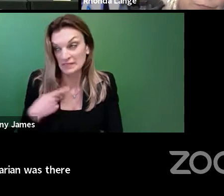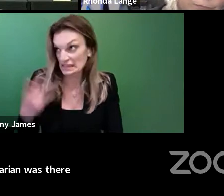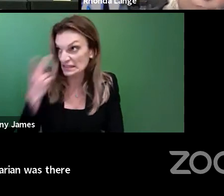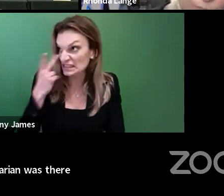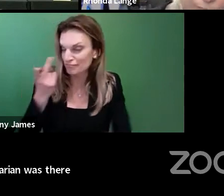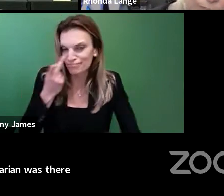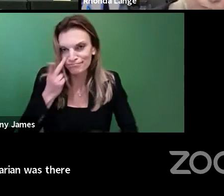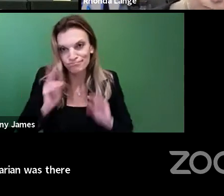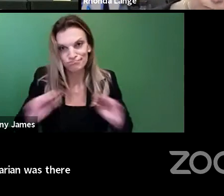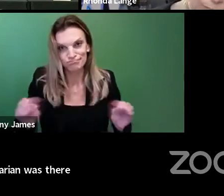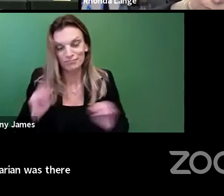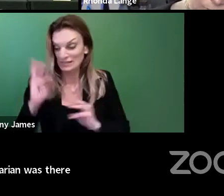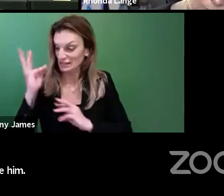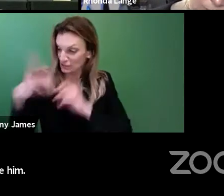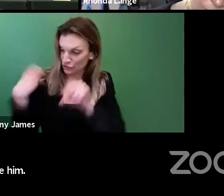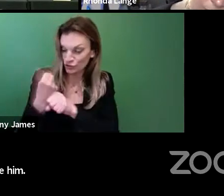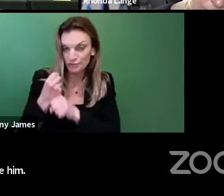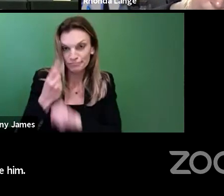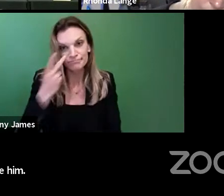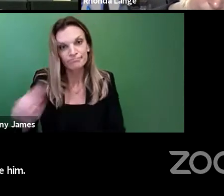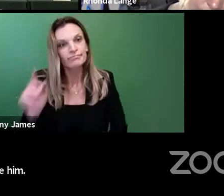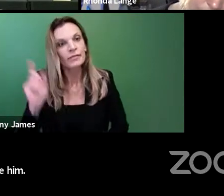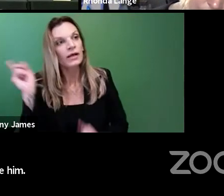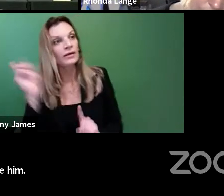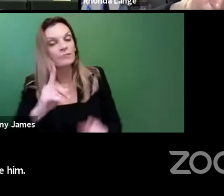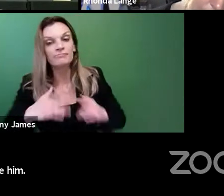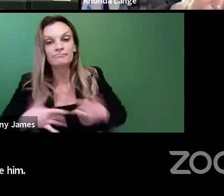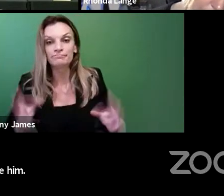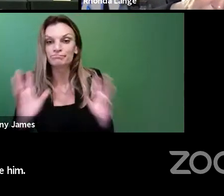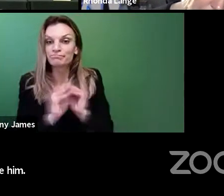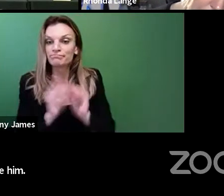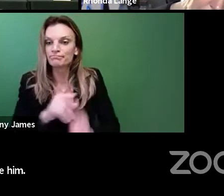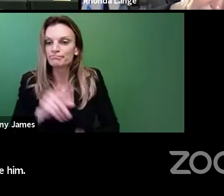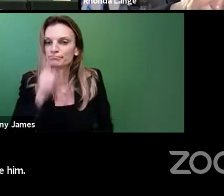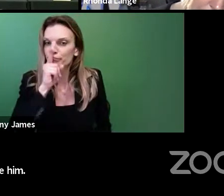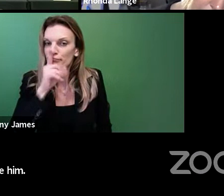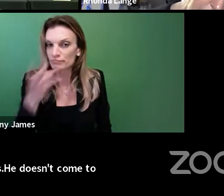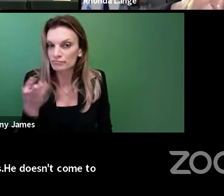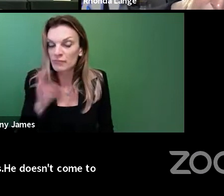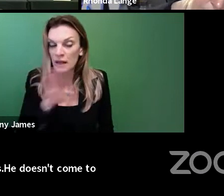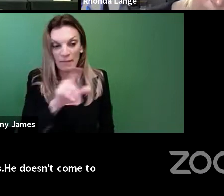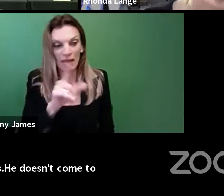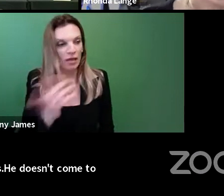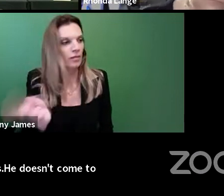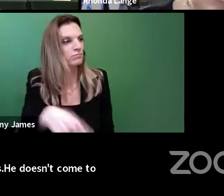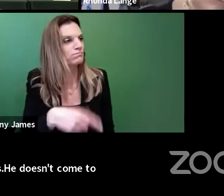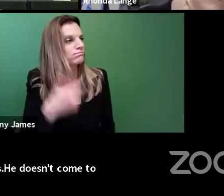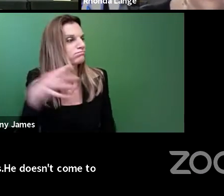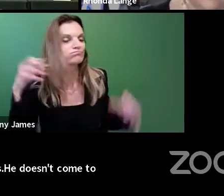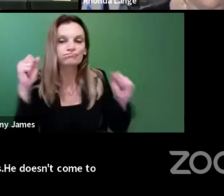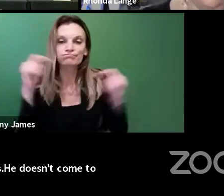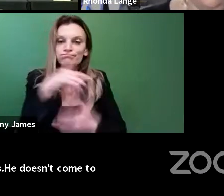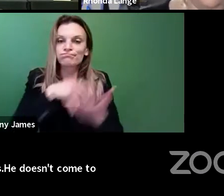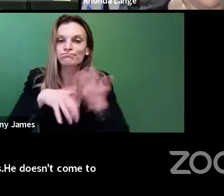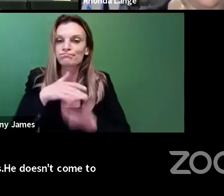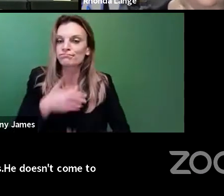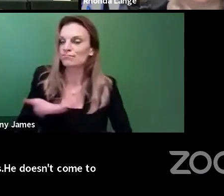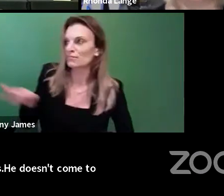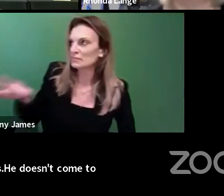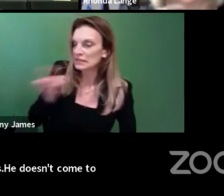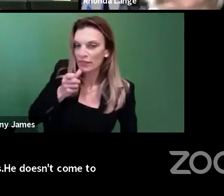haven't seen him in 6 years. He doesn't even come to Chamber of Commerce events. Bill Heisinger comes to a chamber breakfast. He's not there.